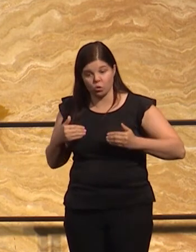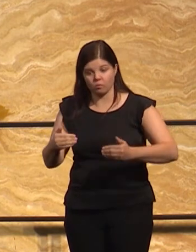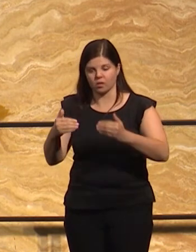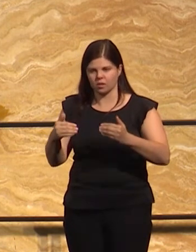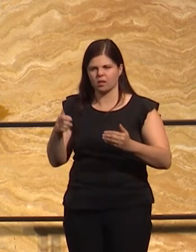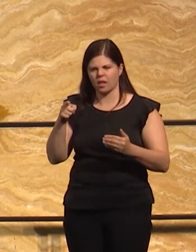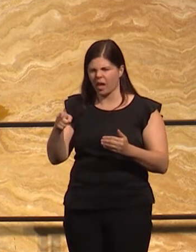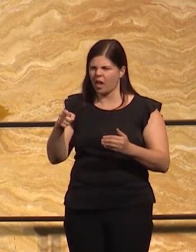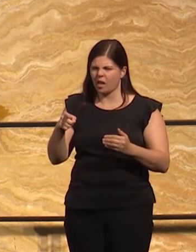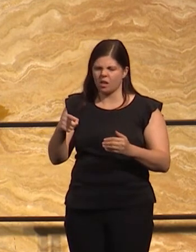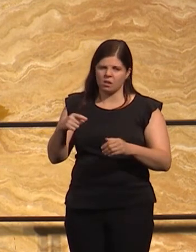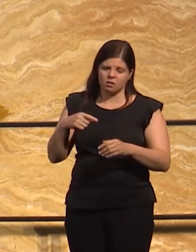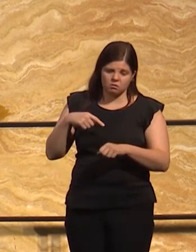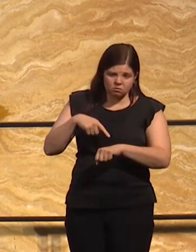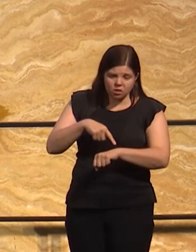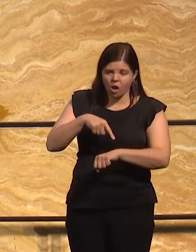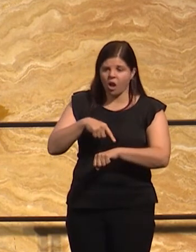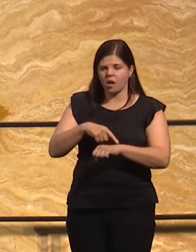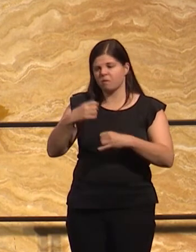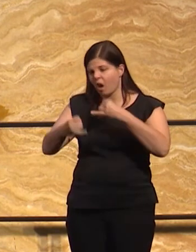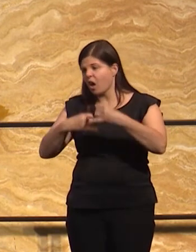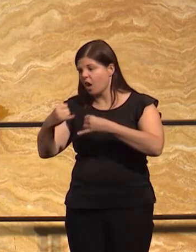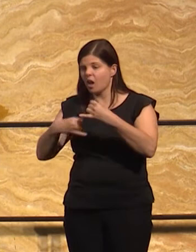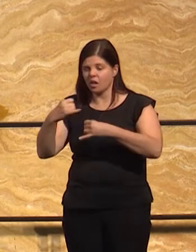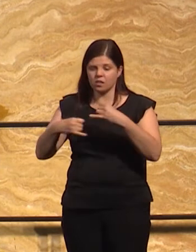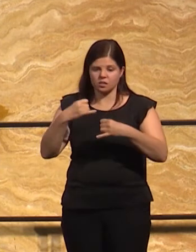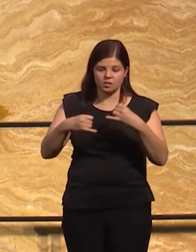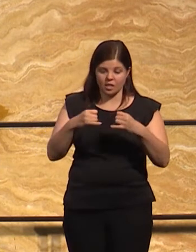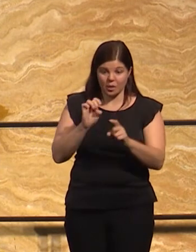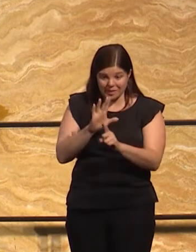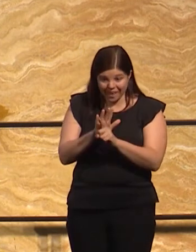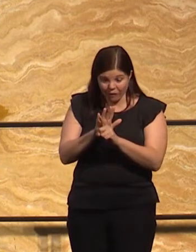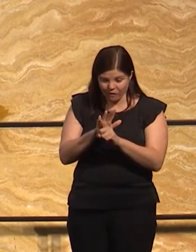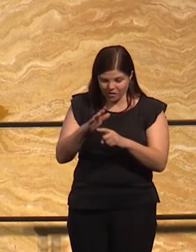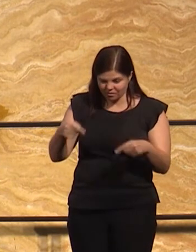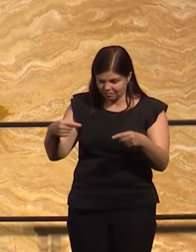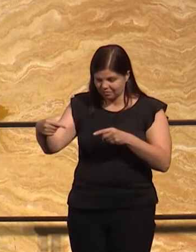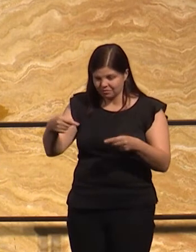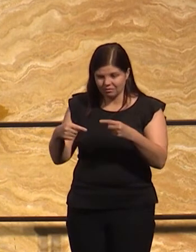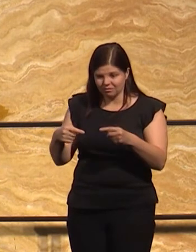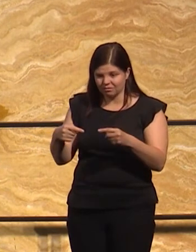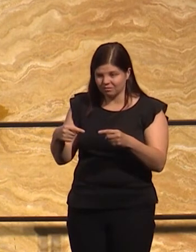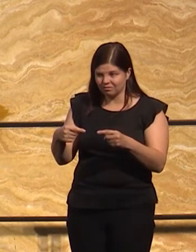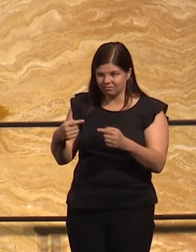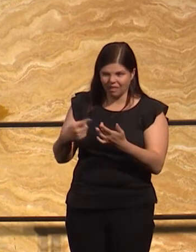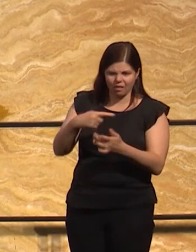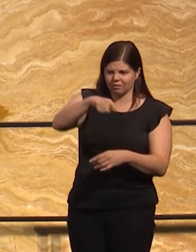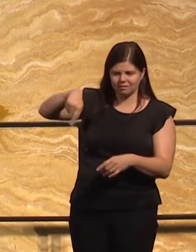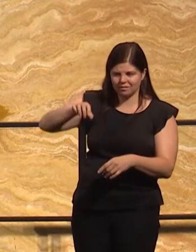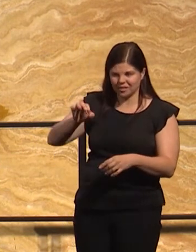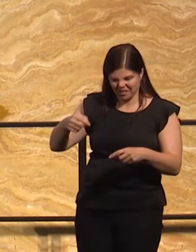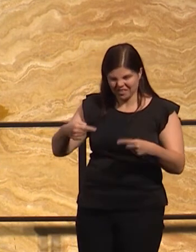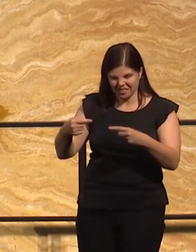a lot of time fighting among themselves than fighting the Assad regime. In South Sudan,